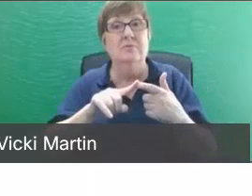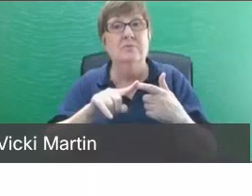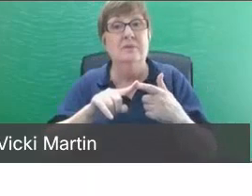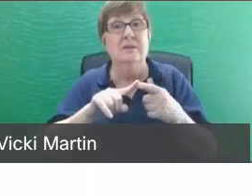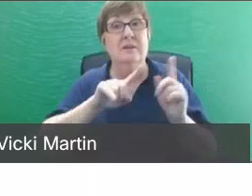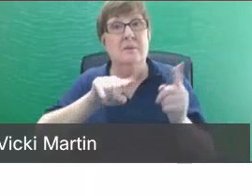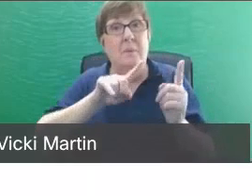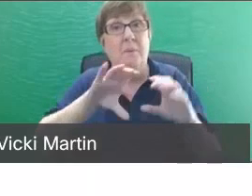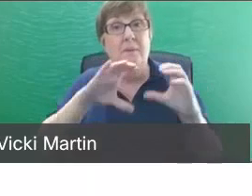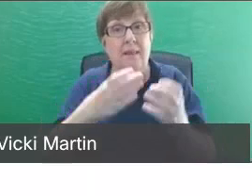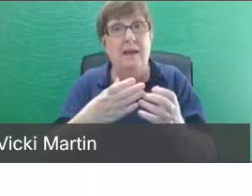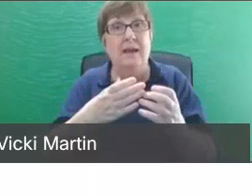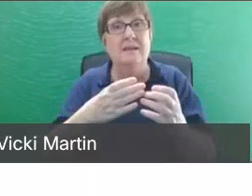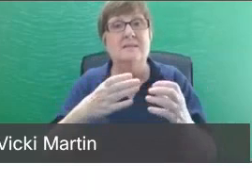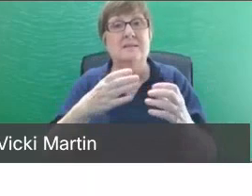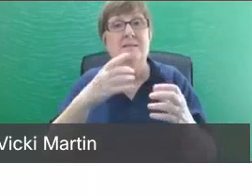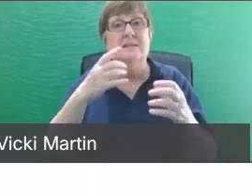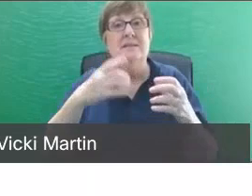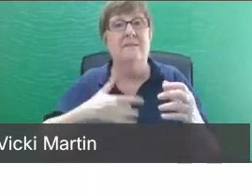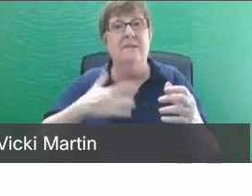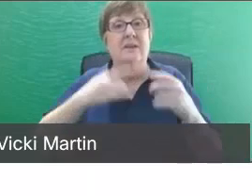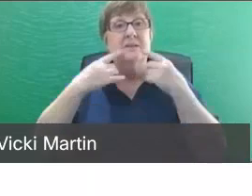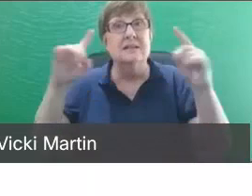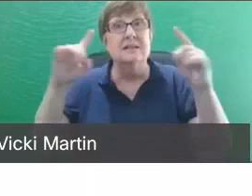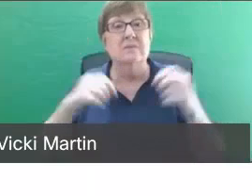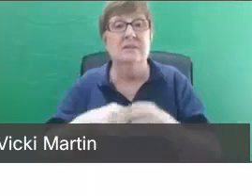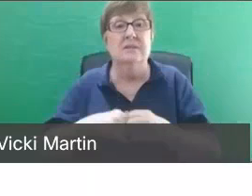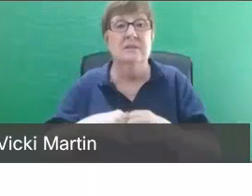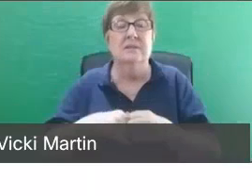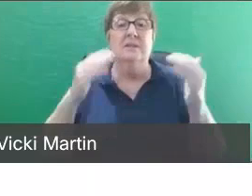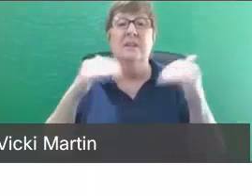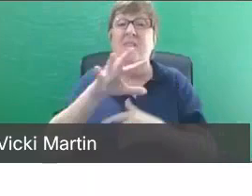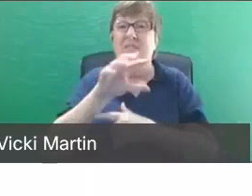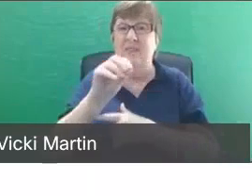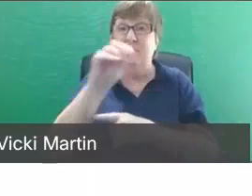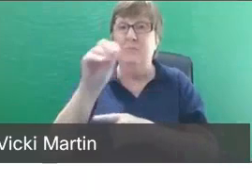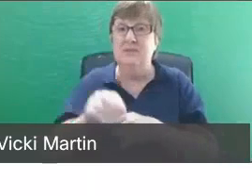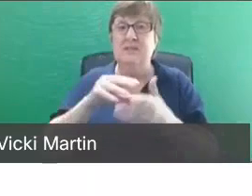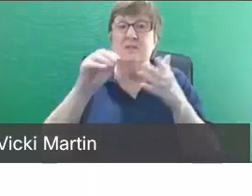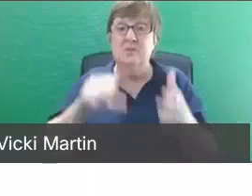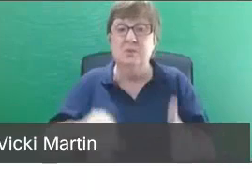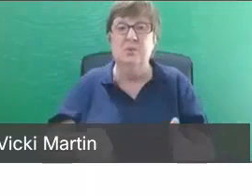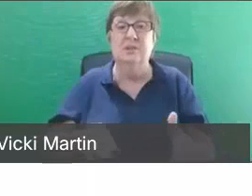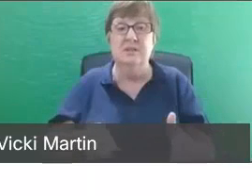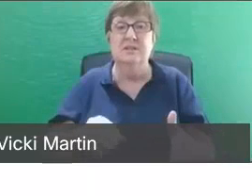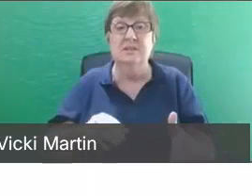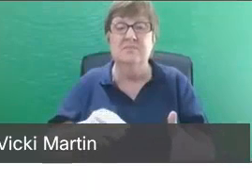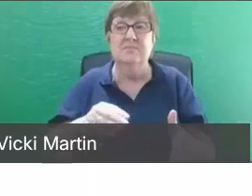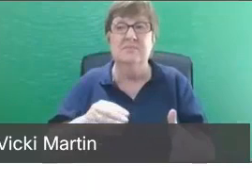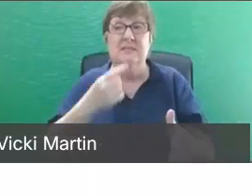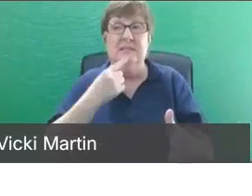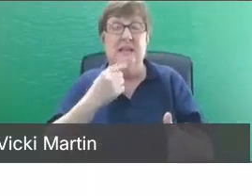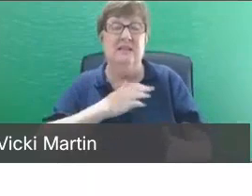have 50% of students that admit to having suicidal thoughts. And the most important part of that is